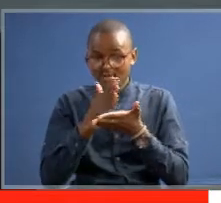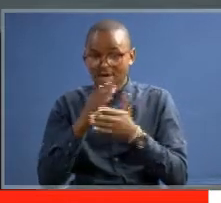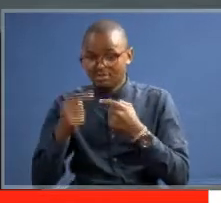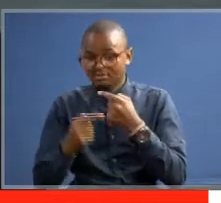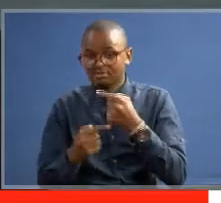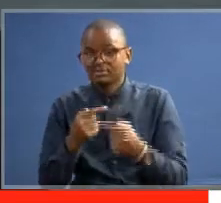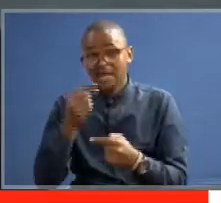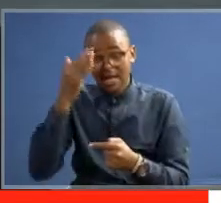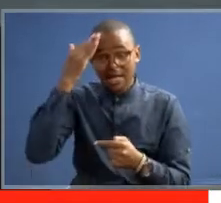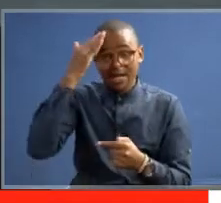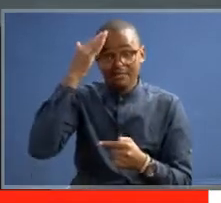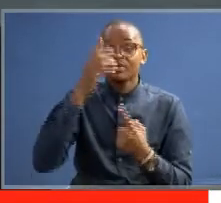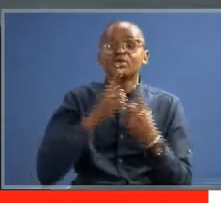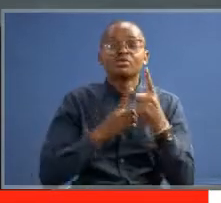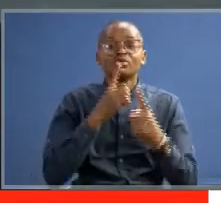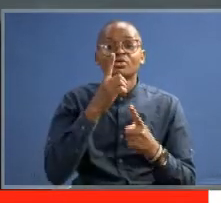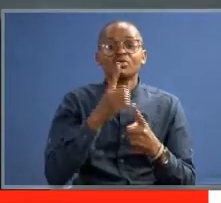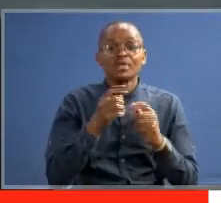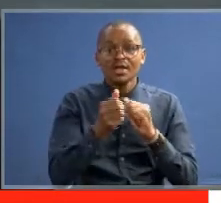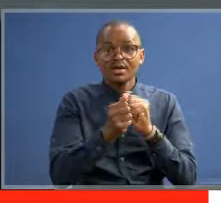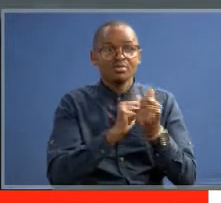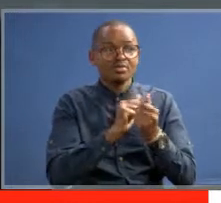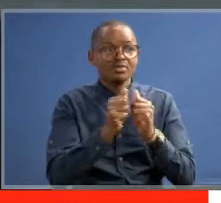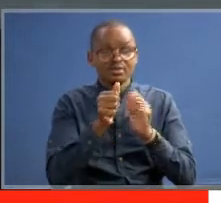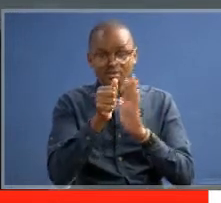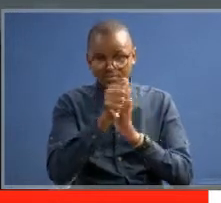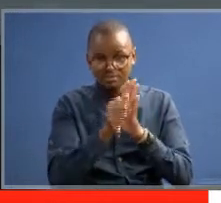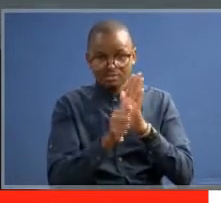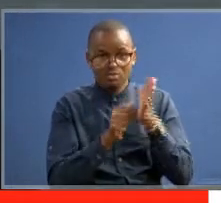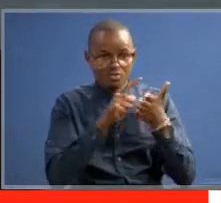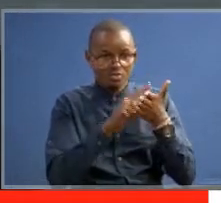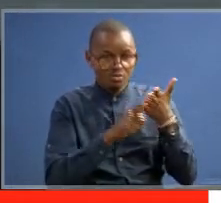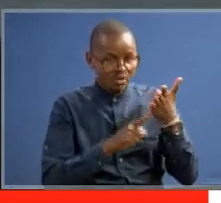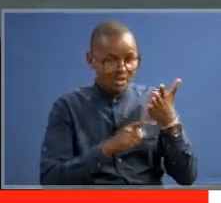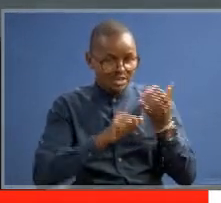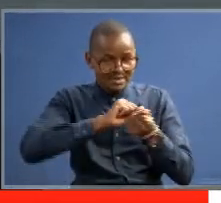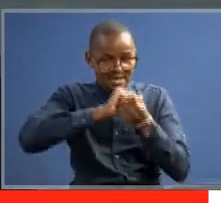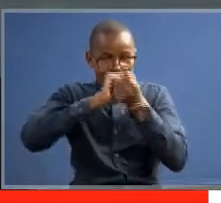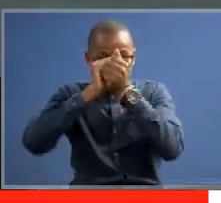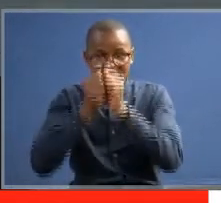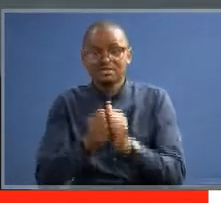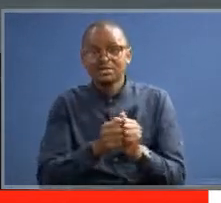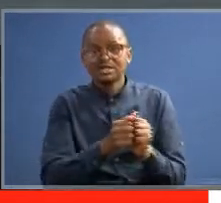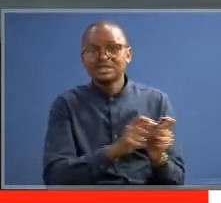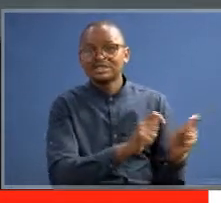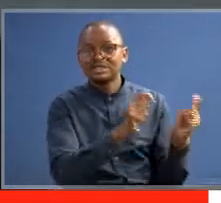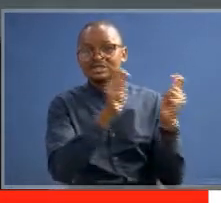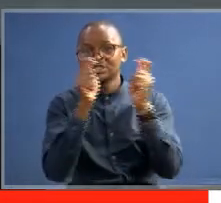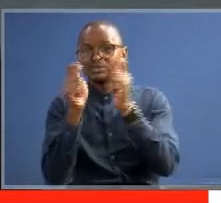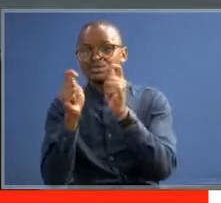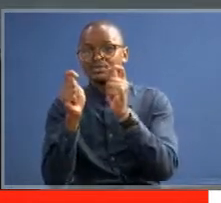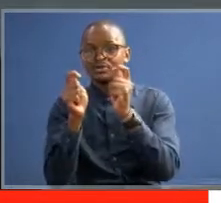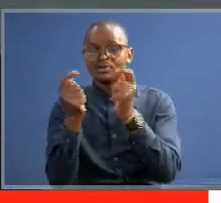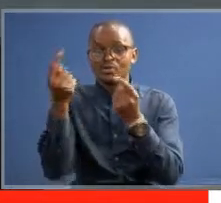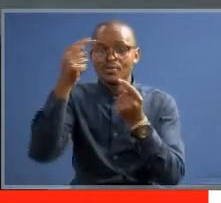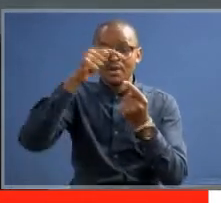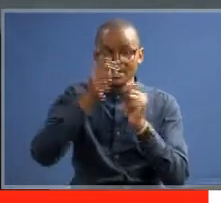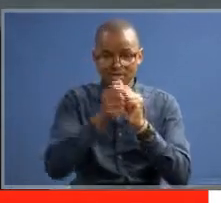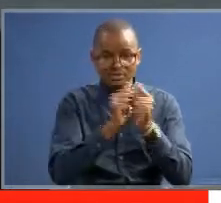continue. I know we've talked about the Sports Act and what it's supposed to change, the transformation supposed to bring the sports in